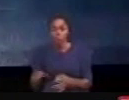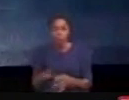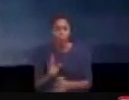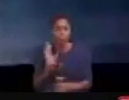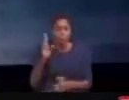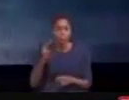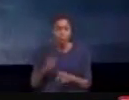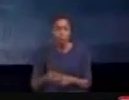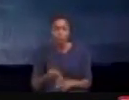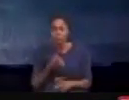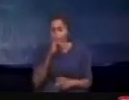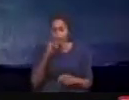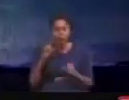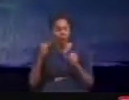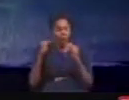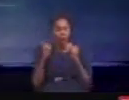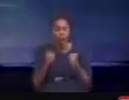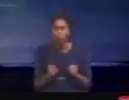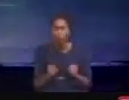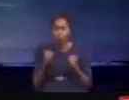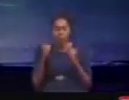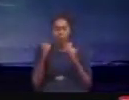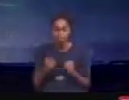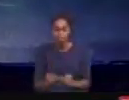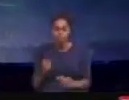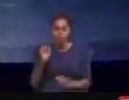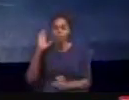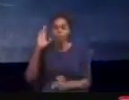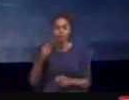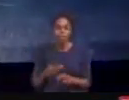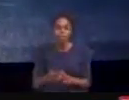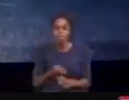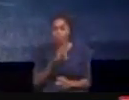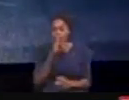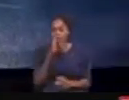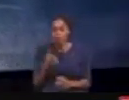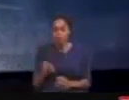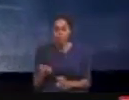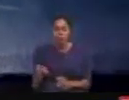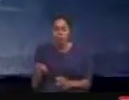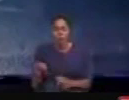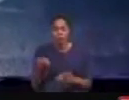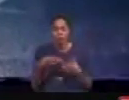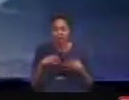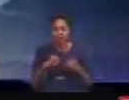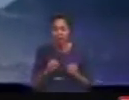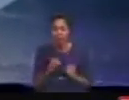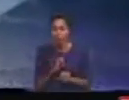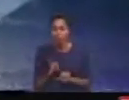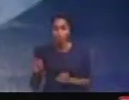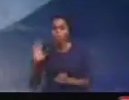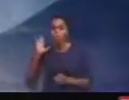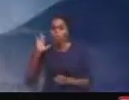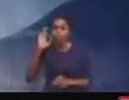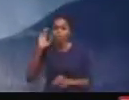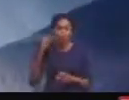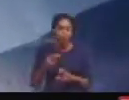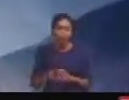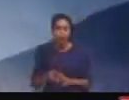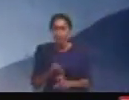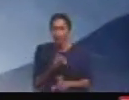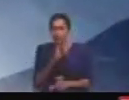Your name is power, your name is healing,